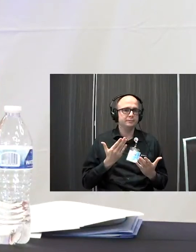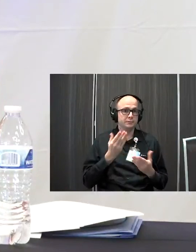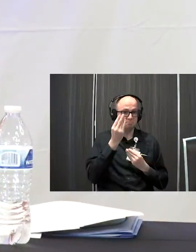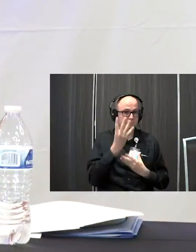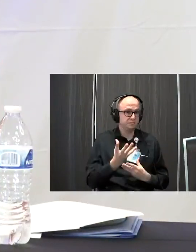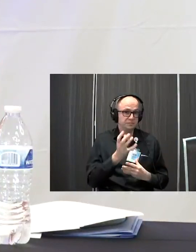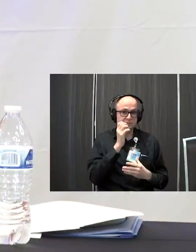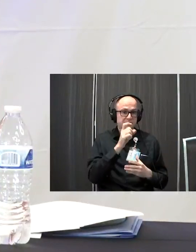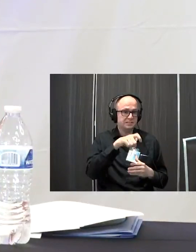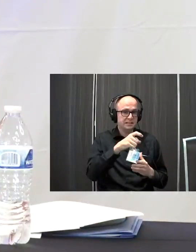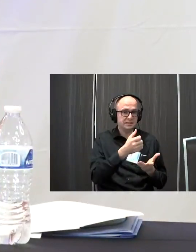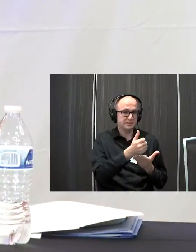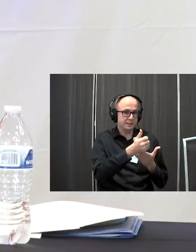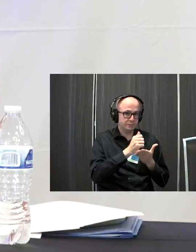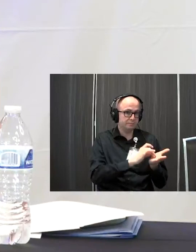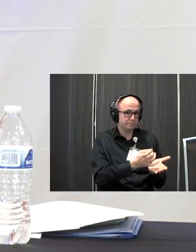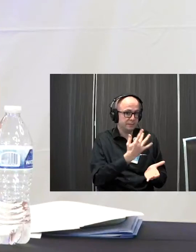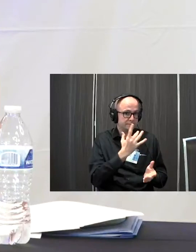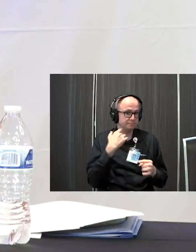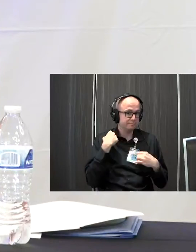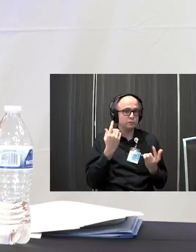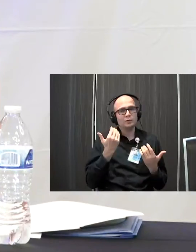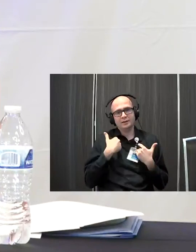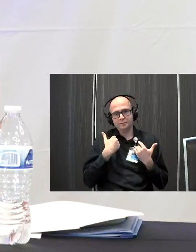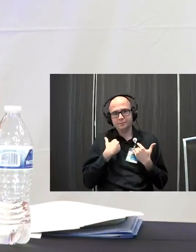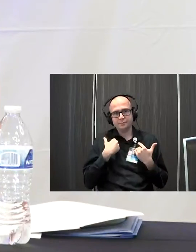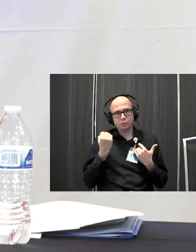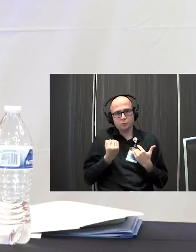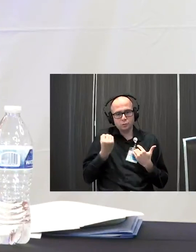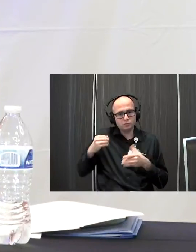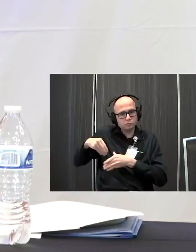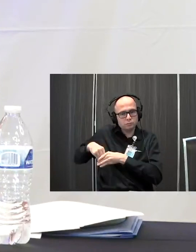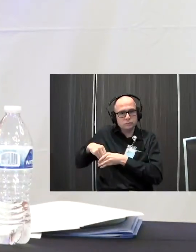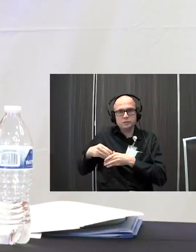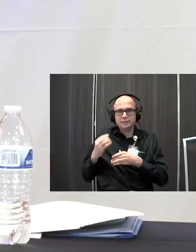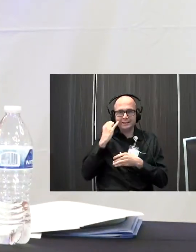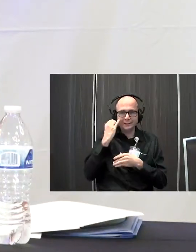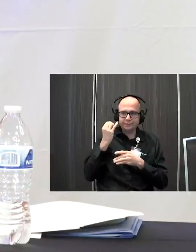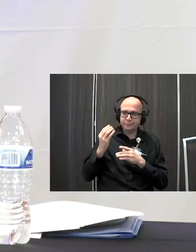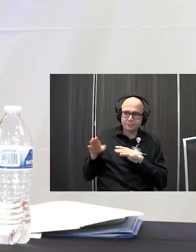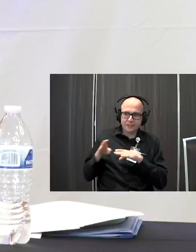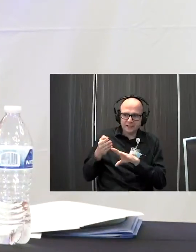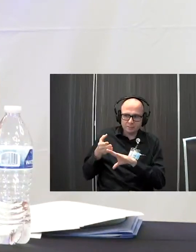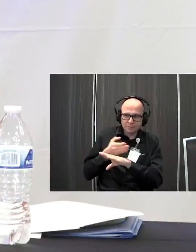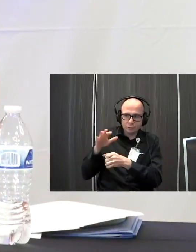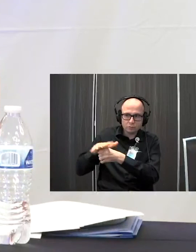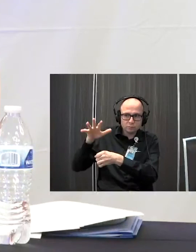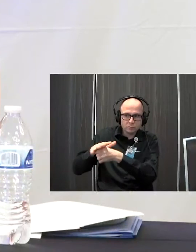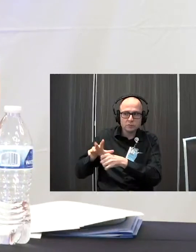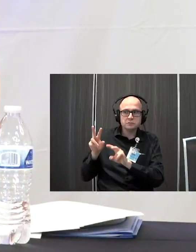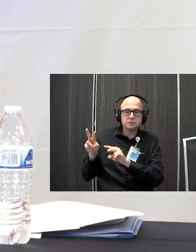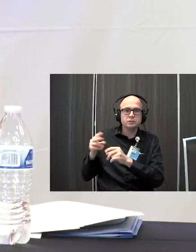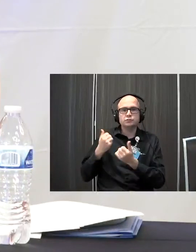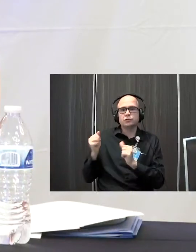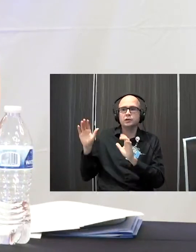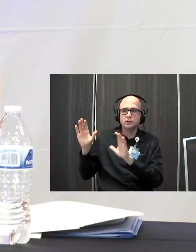his rescue medication in quite a while. We still always keep it on hand. We still try to look for any of those precursor behaviors to try to